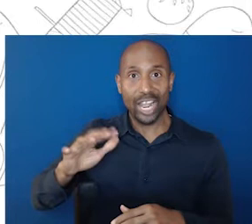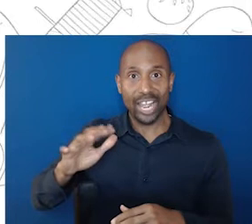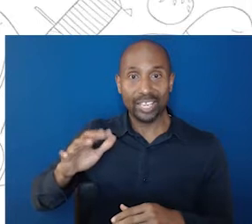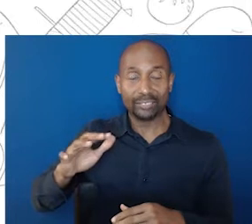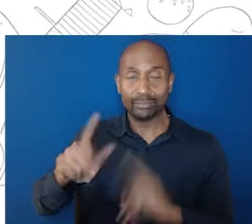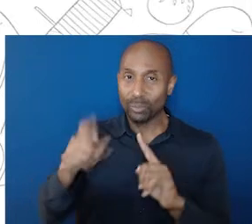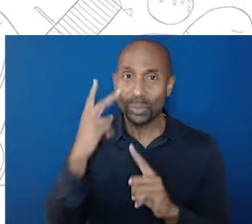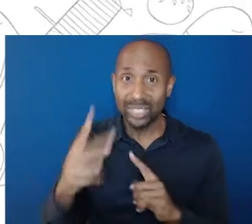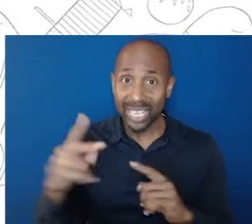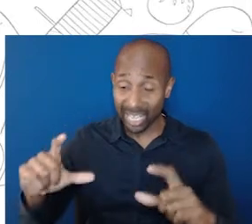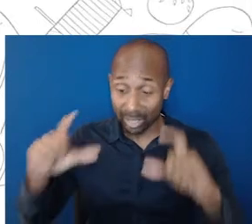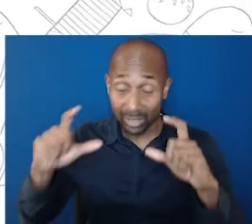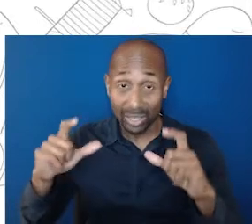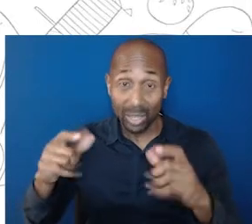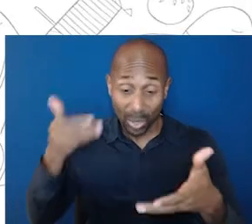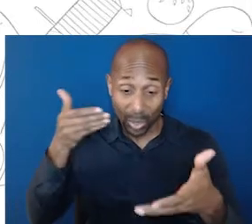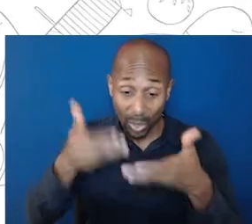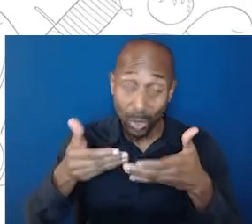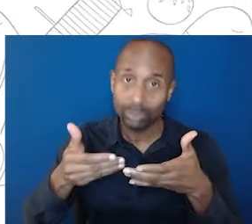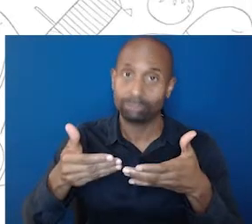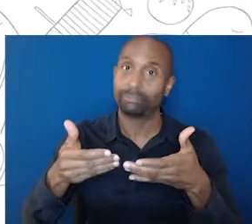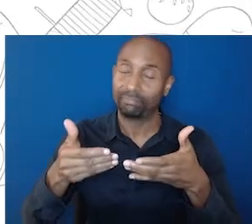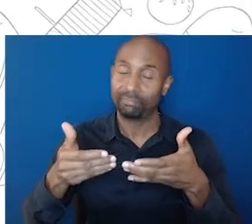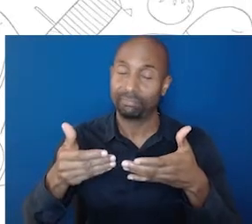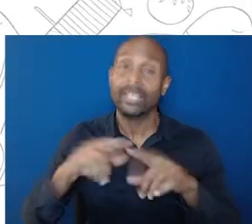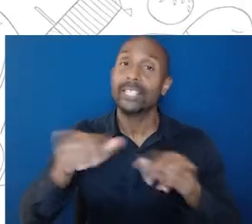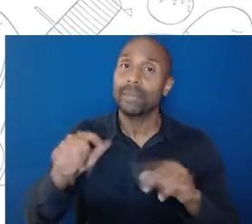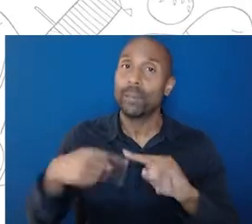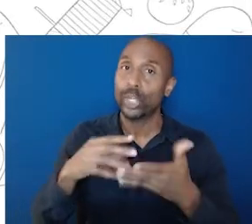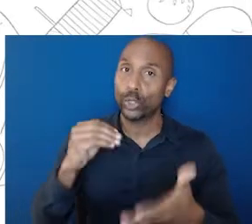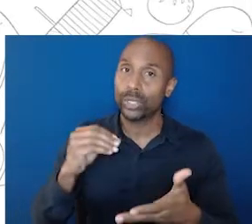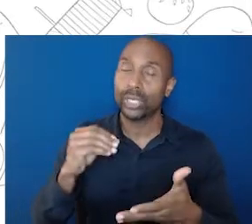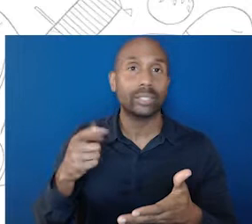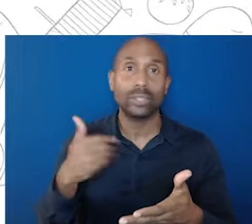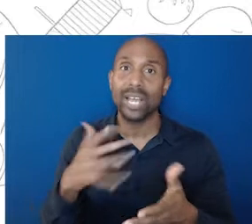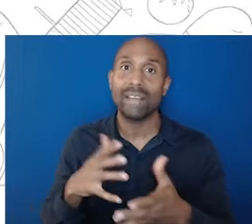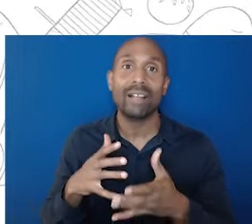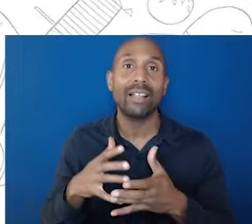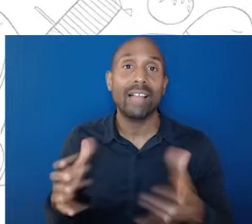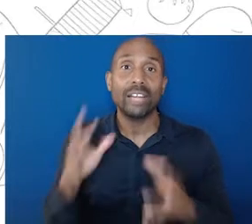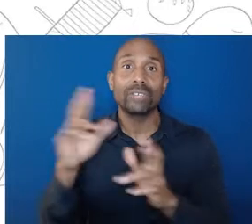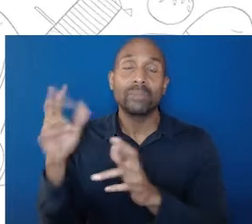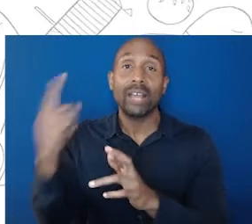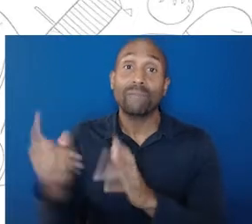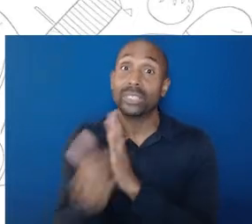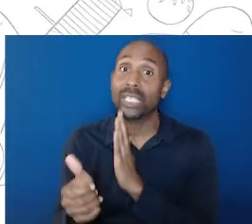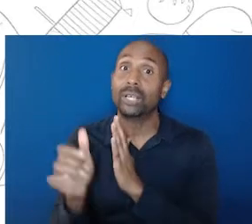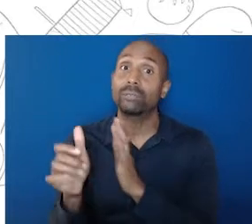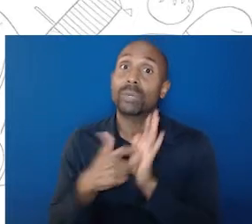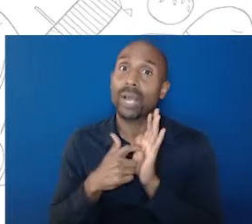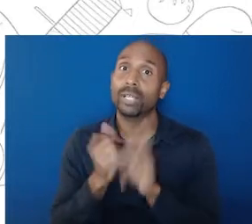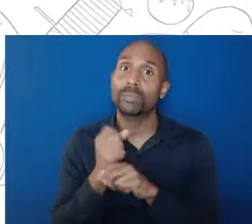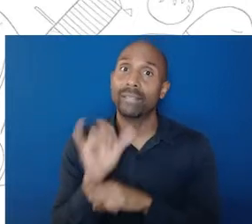up close, when you see finished work up close, but also as you're learning the process, you have so much regard for the skill that